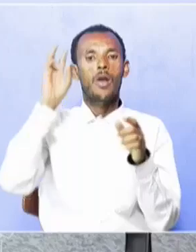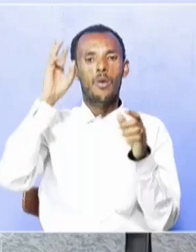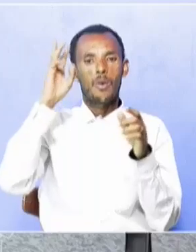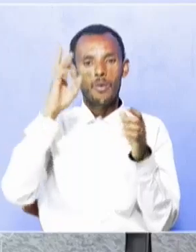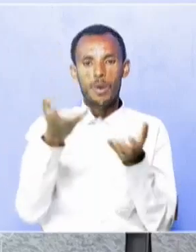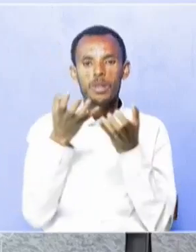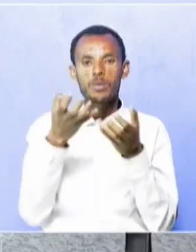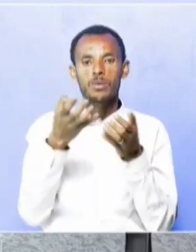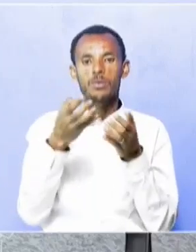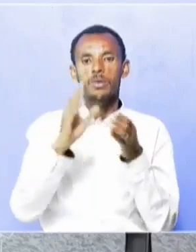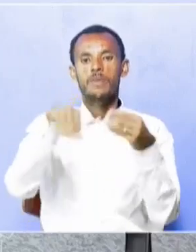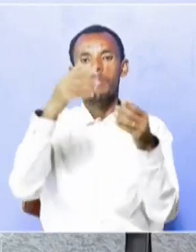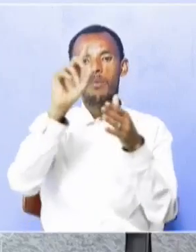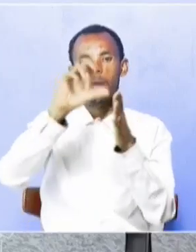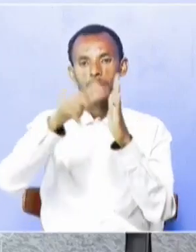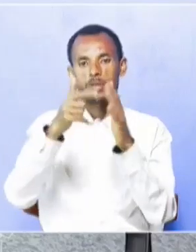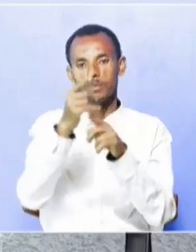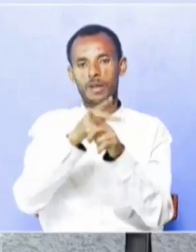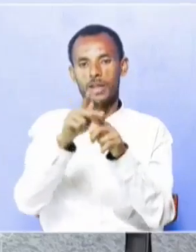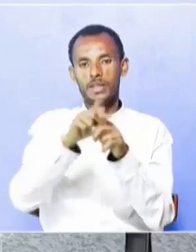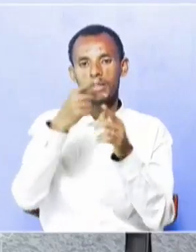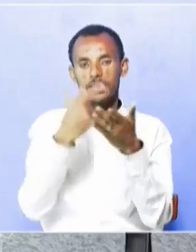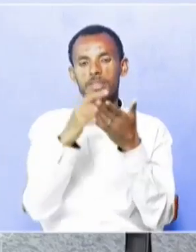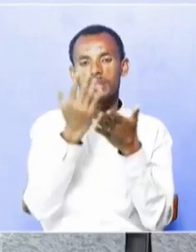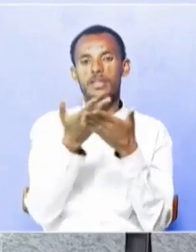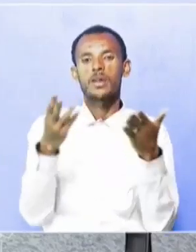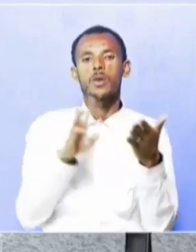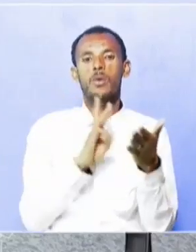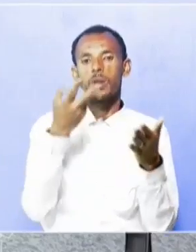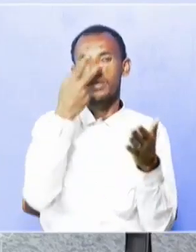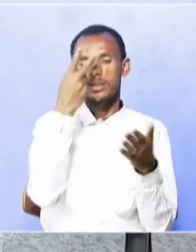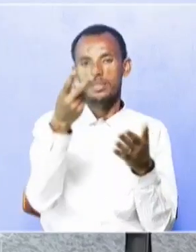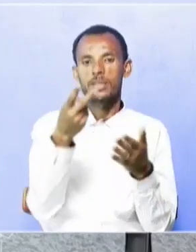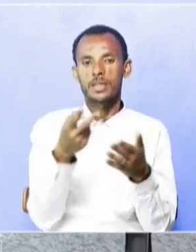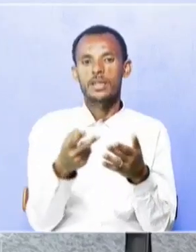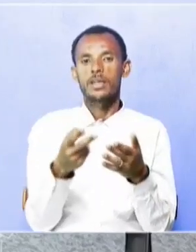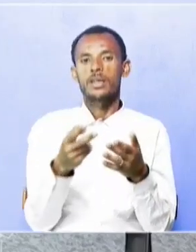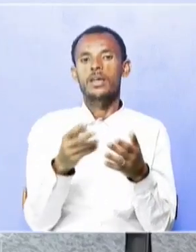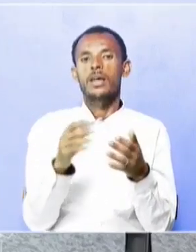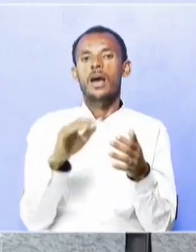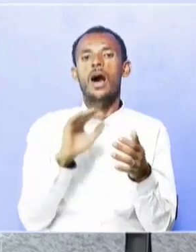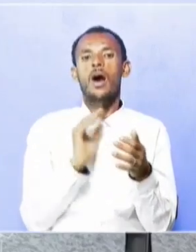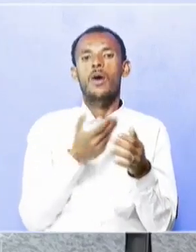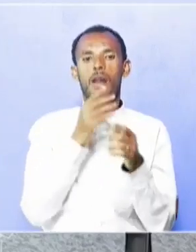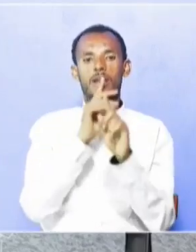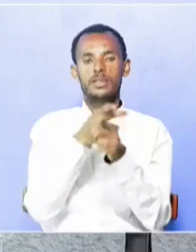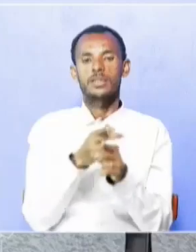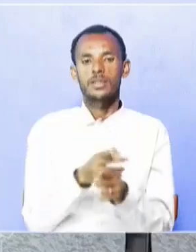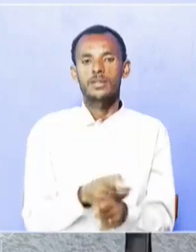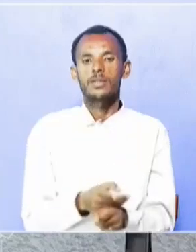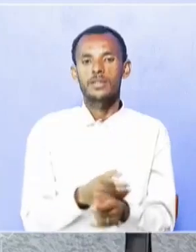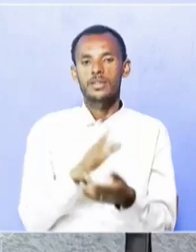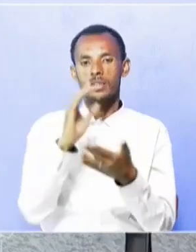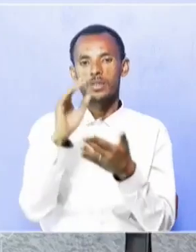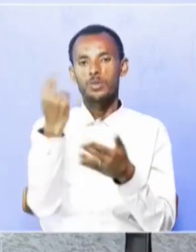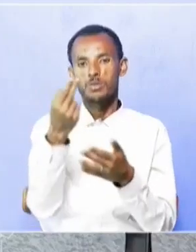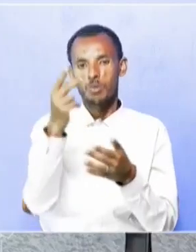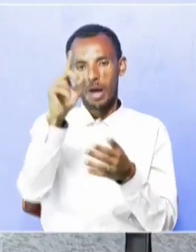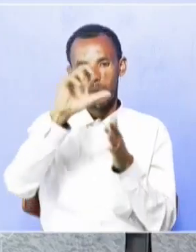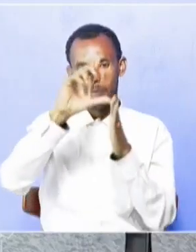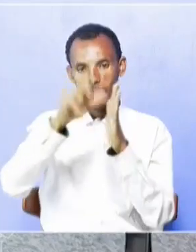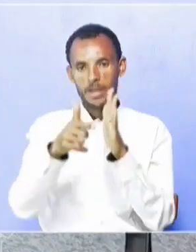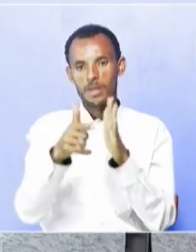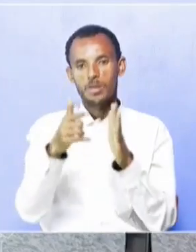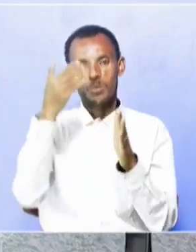1 minute to practice this thing, then we will see our answer. Just take 1 minute to find